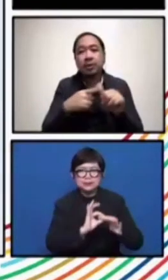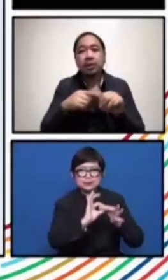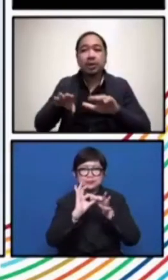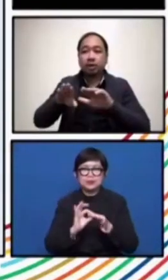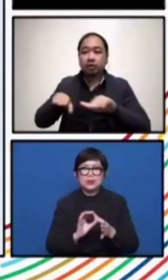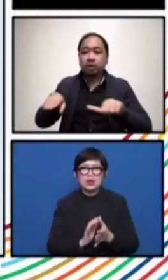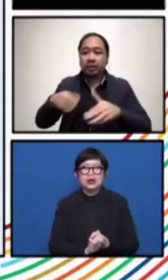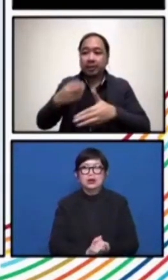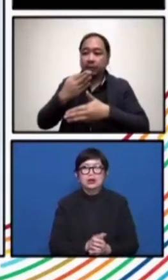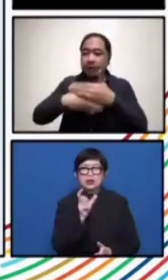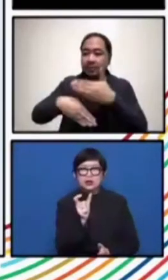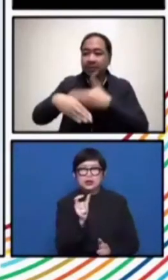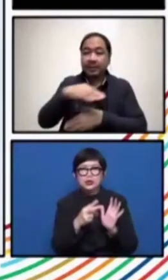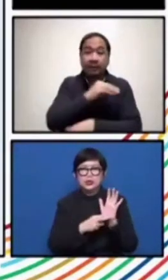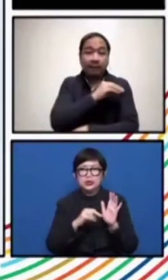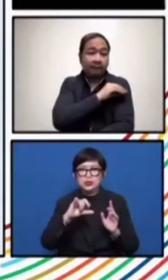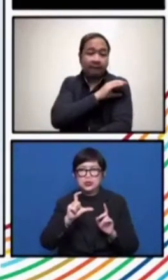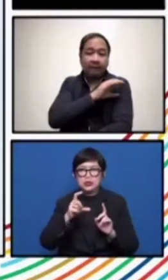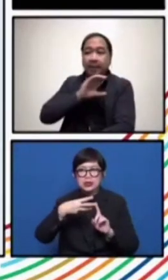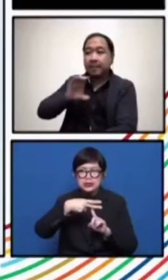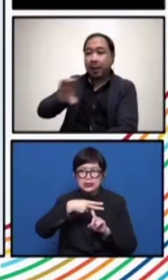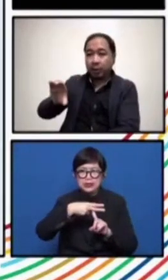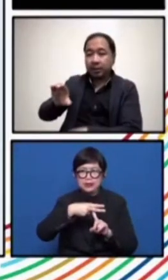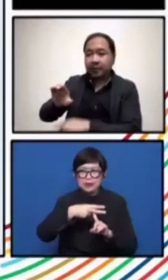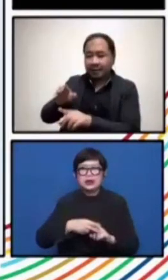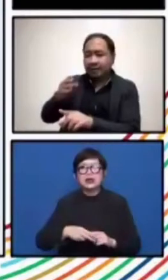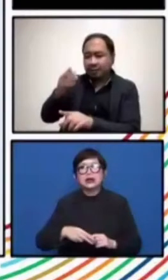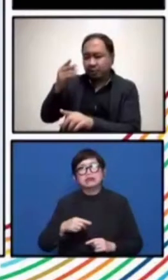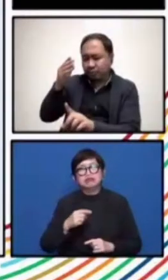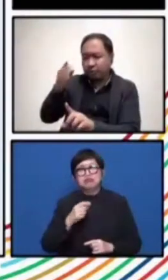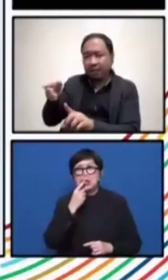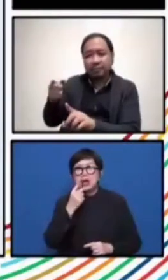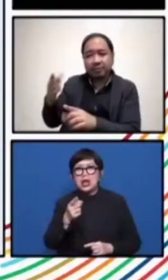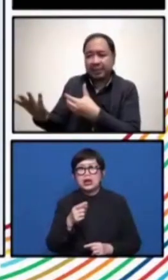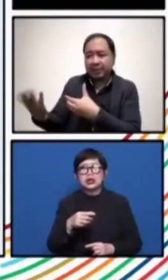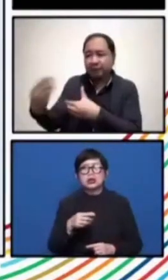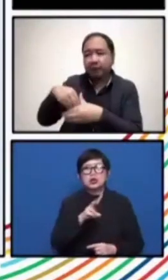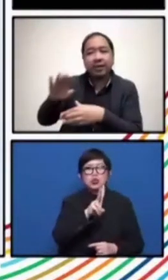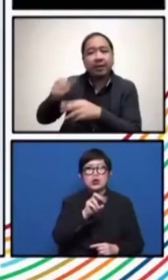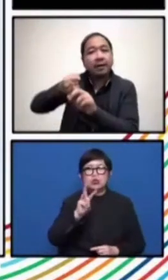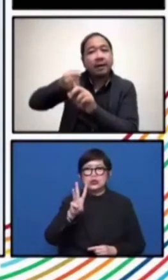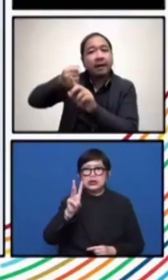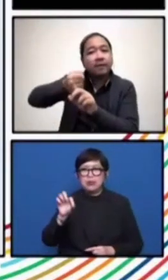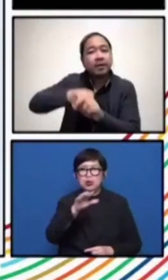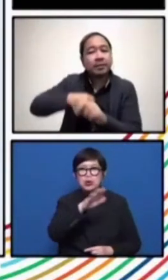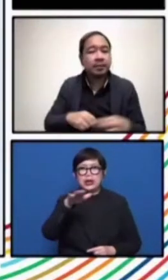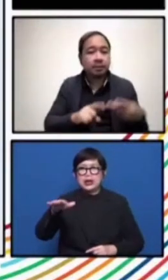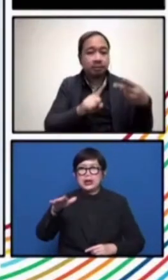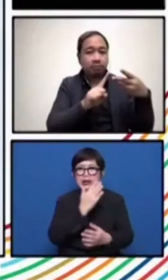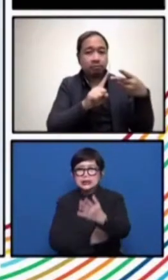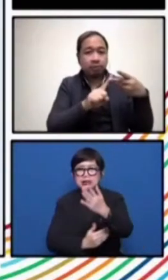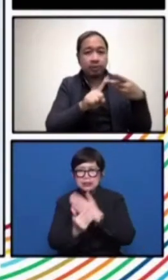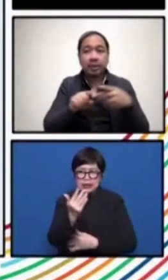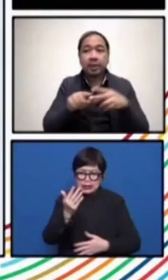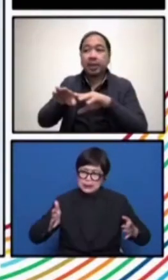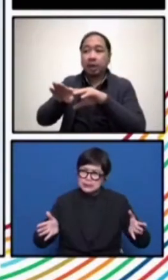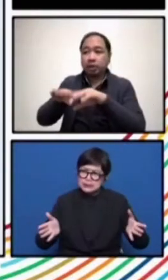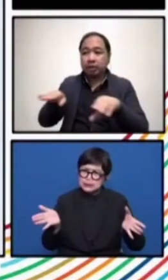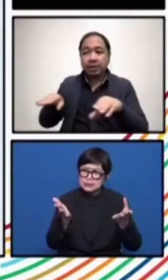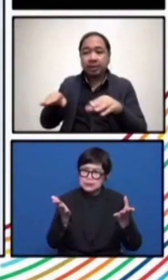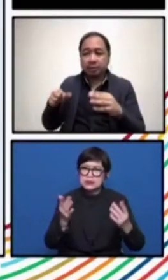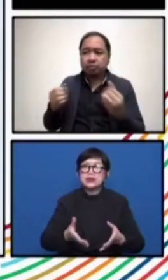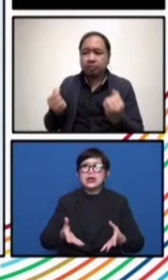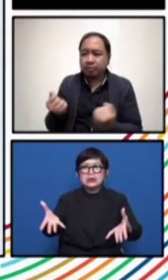empowered and recognized as their best advocates two they receive the support they require